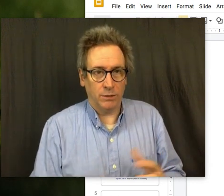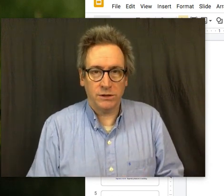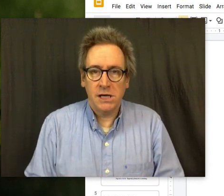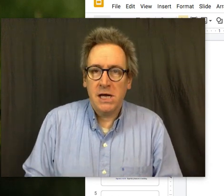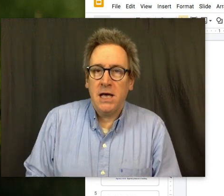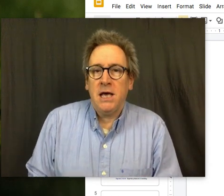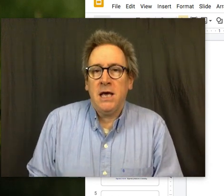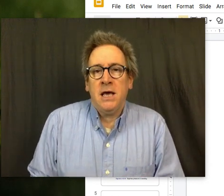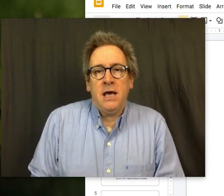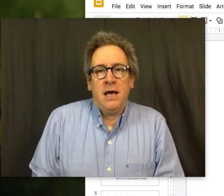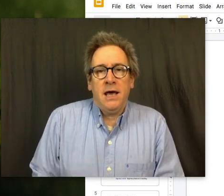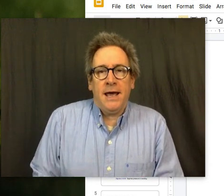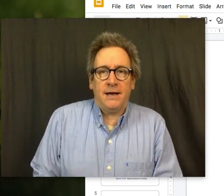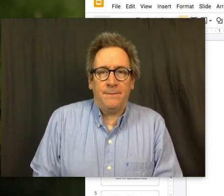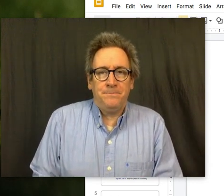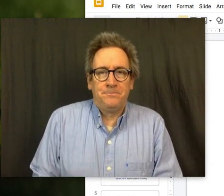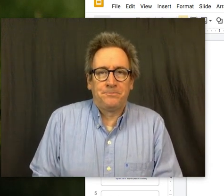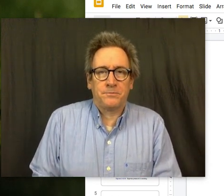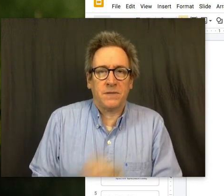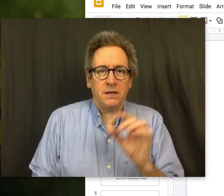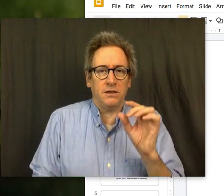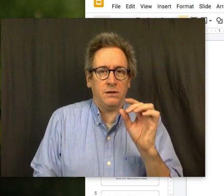counting numbers. And